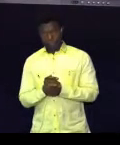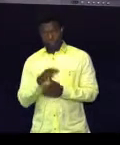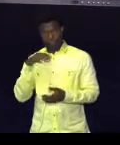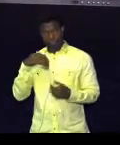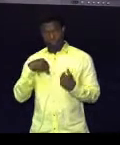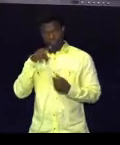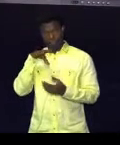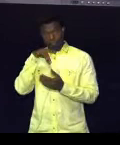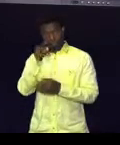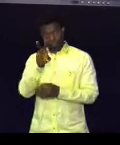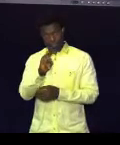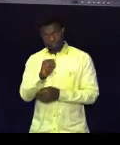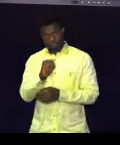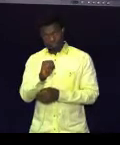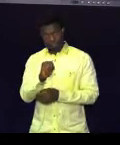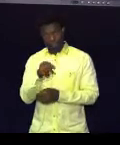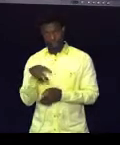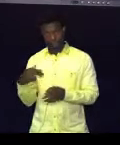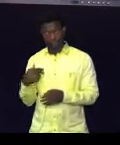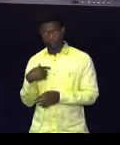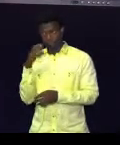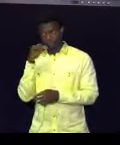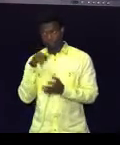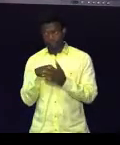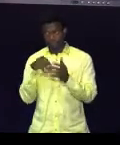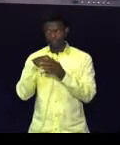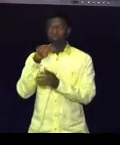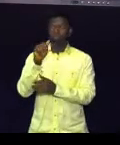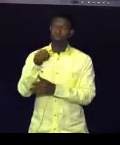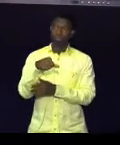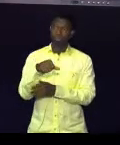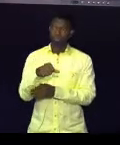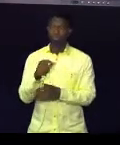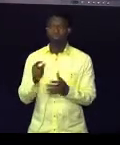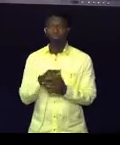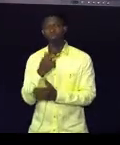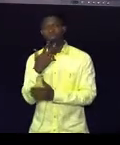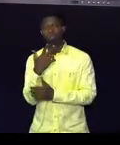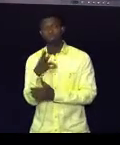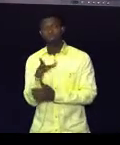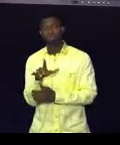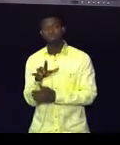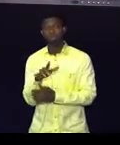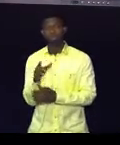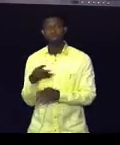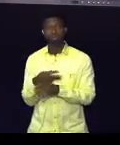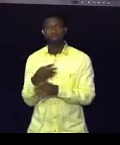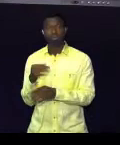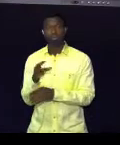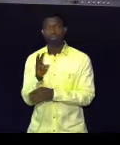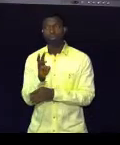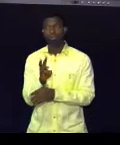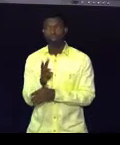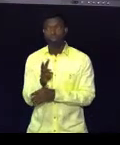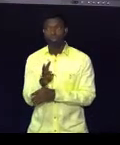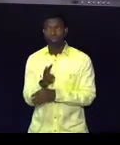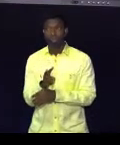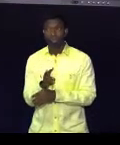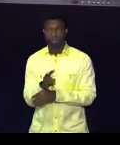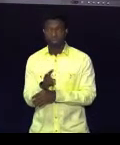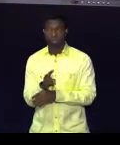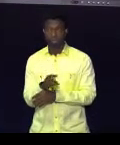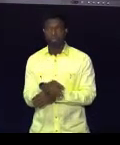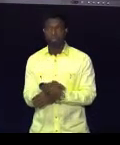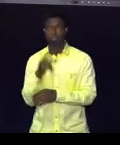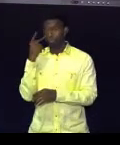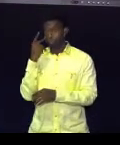Alrighty then, have you found them? Let's check it out. Yeah, first 3 common multiples of 6 and 8. So I look under